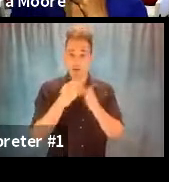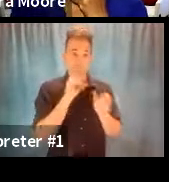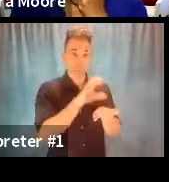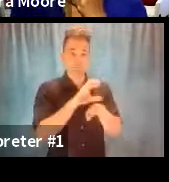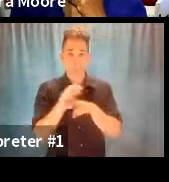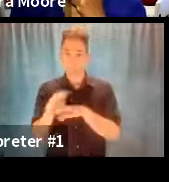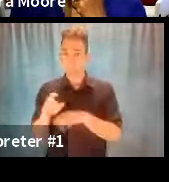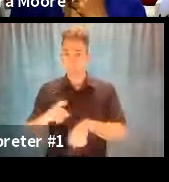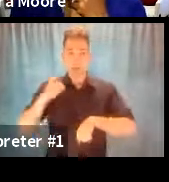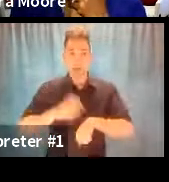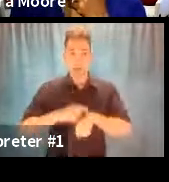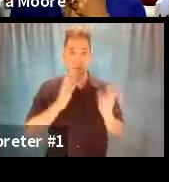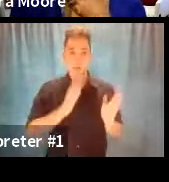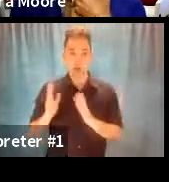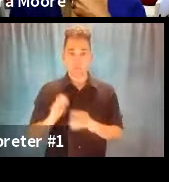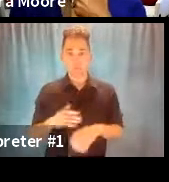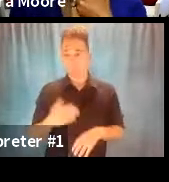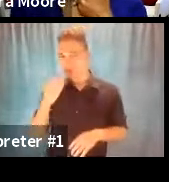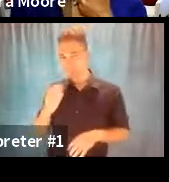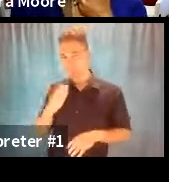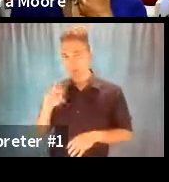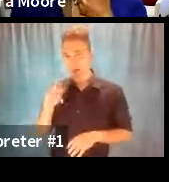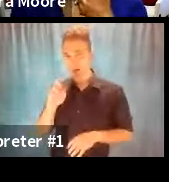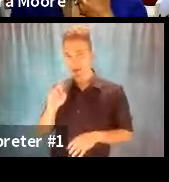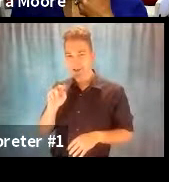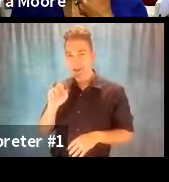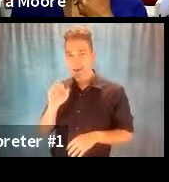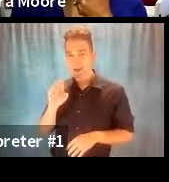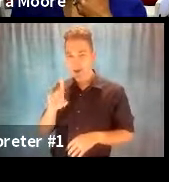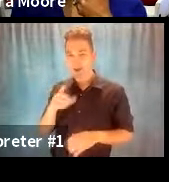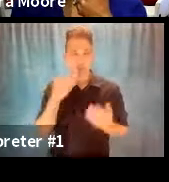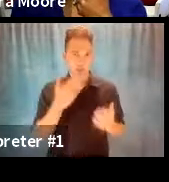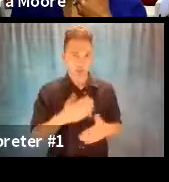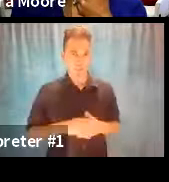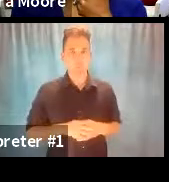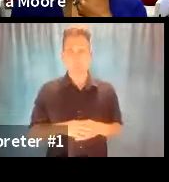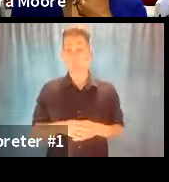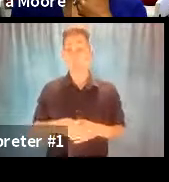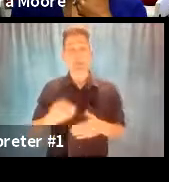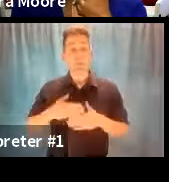Thank you, Kennard. Thank you. Next, we have Frank